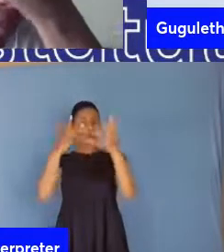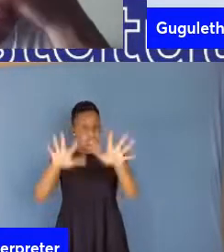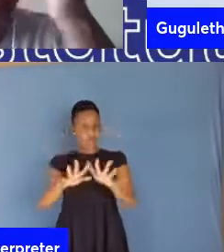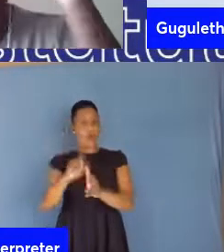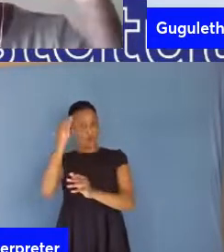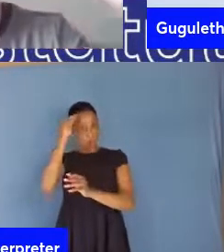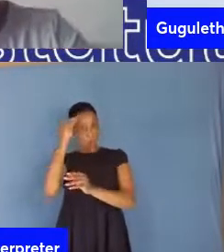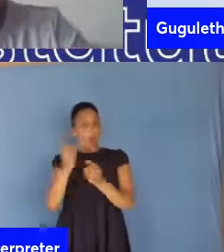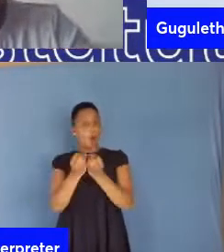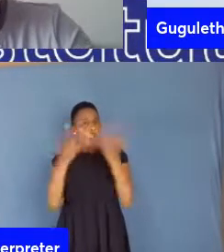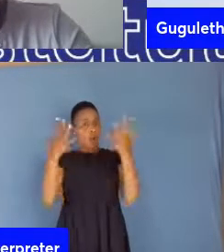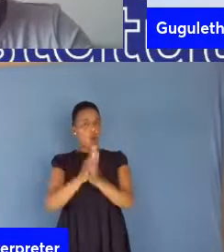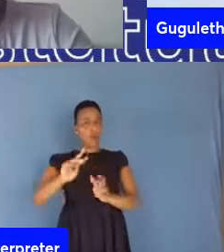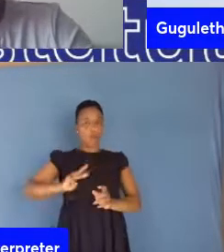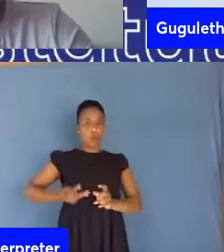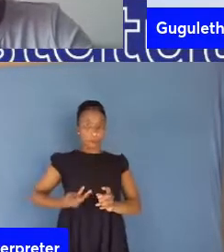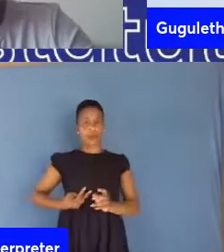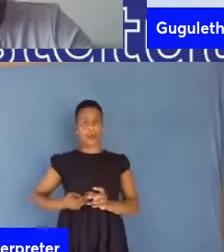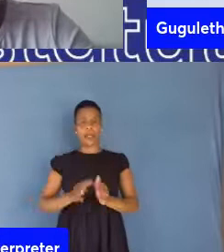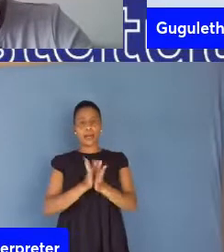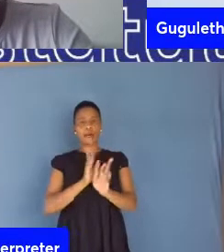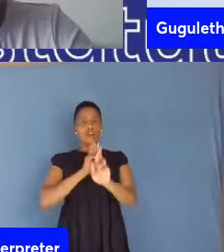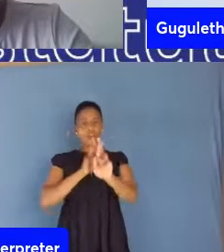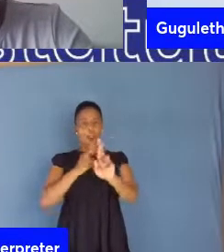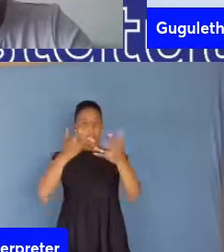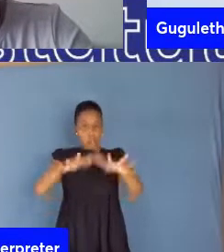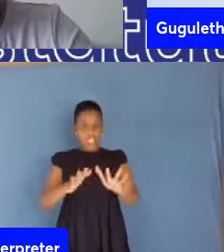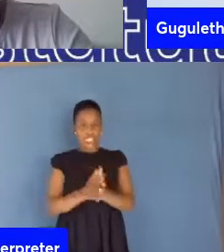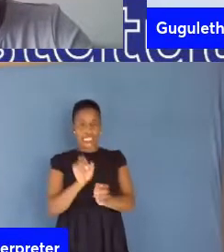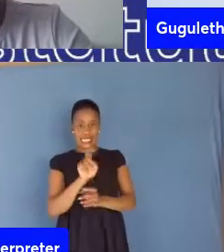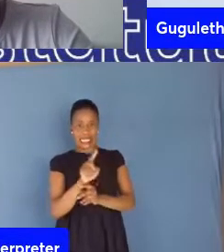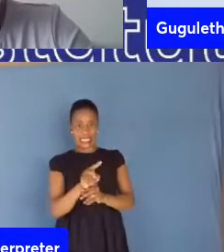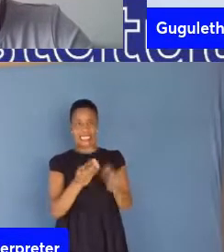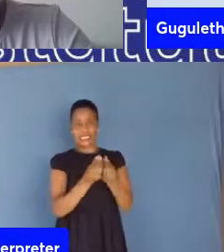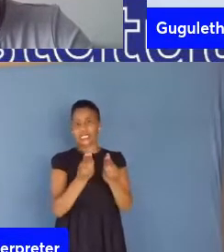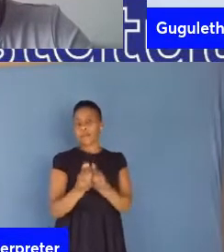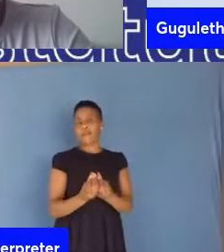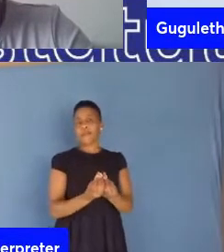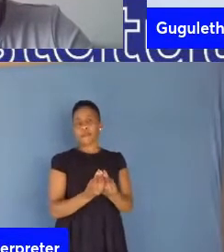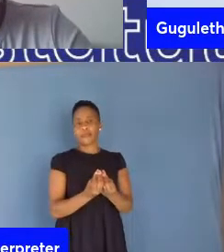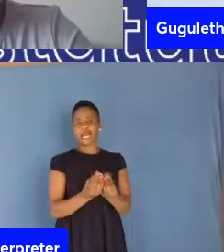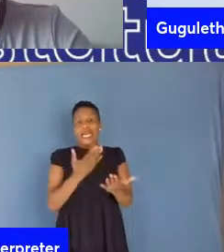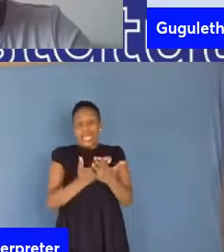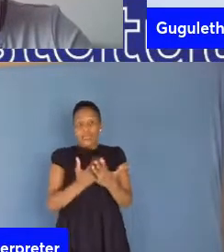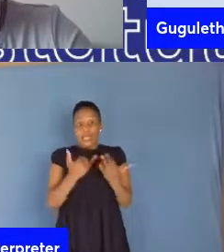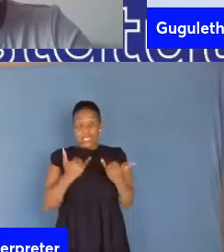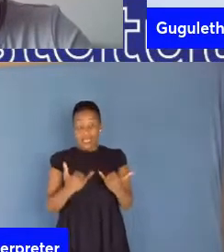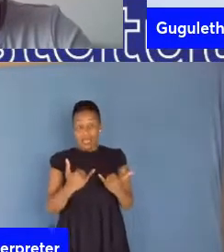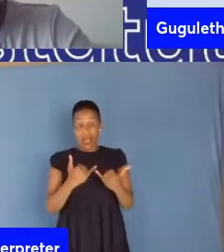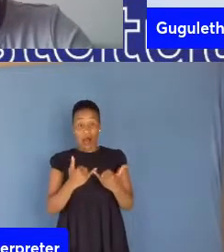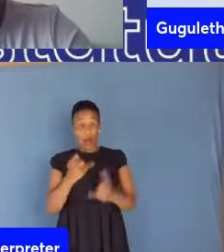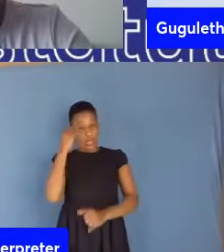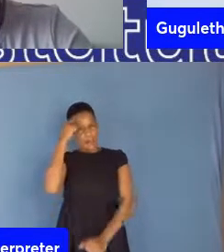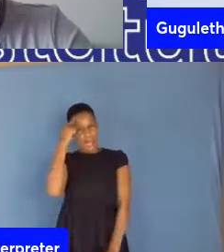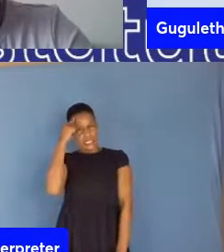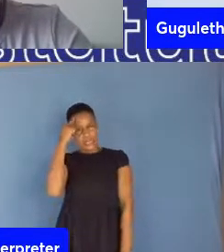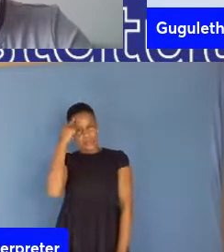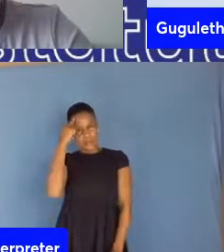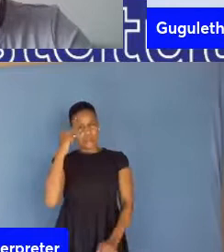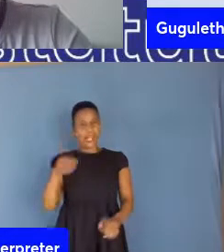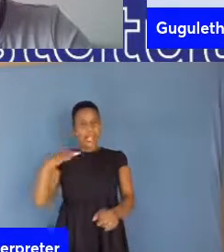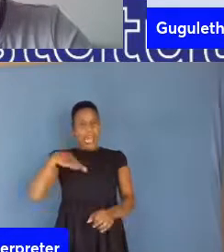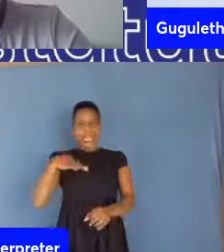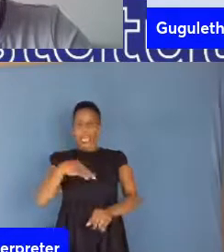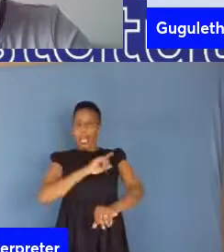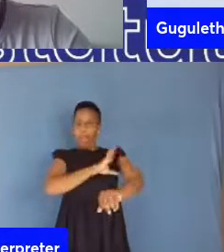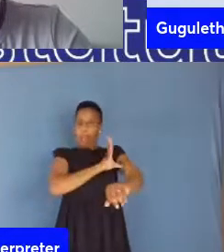report the rape cases because of how the justice system is. So can you now imagine a girl who does not have power to defend herself,